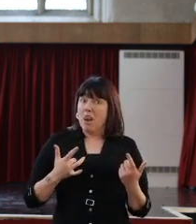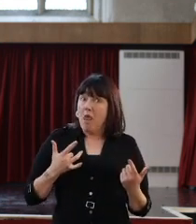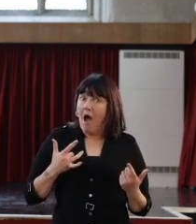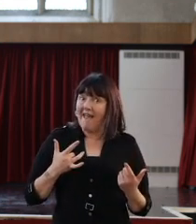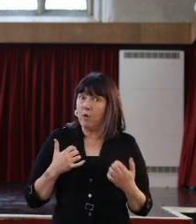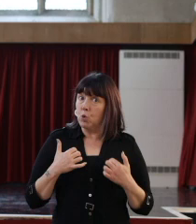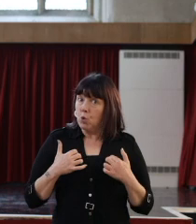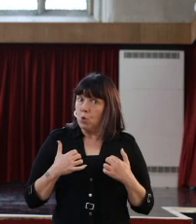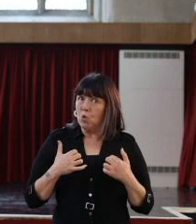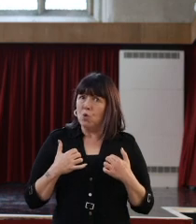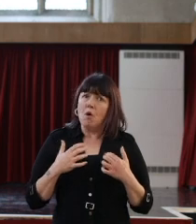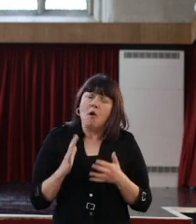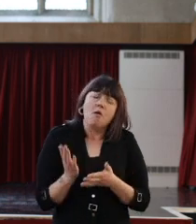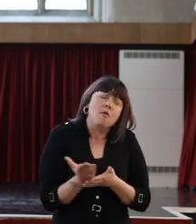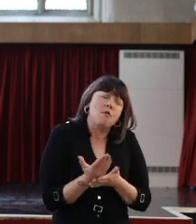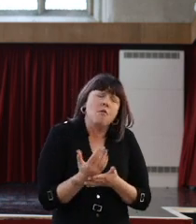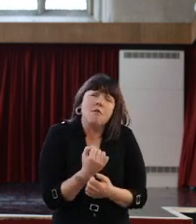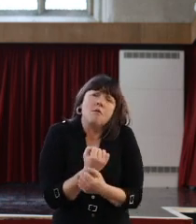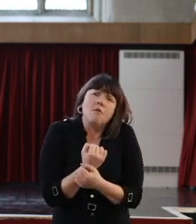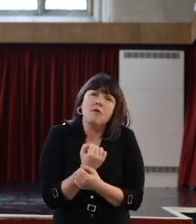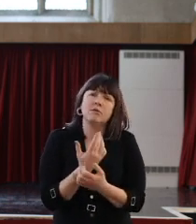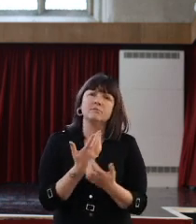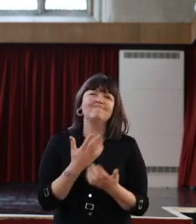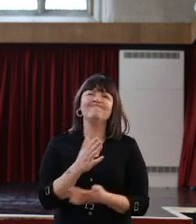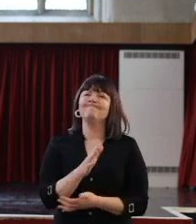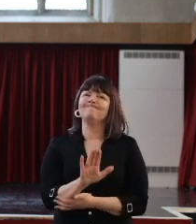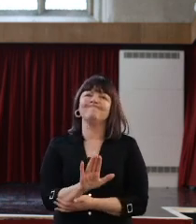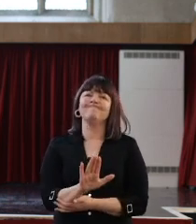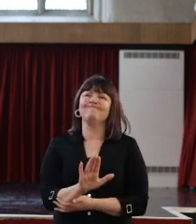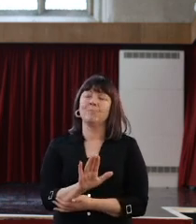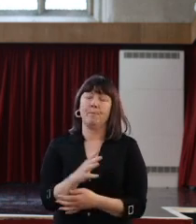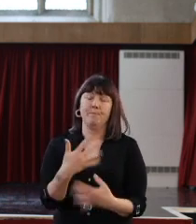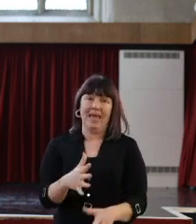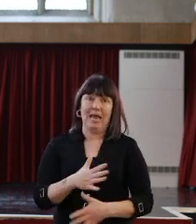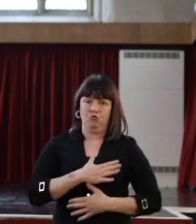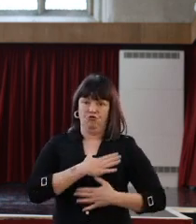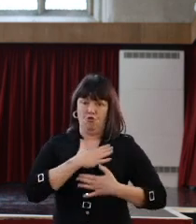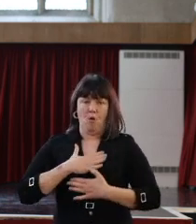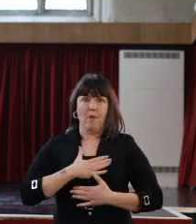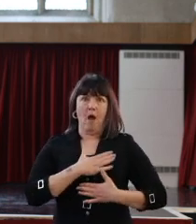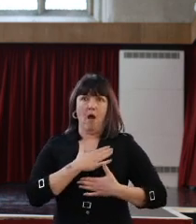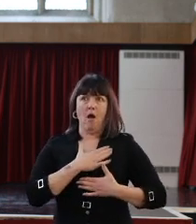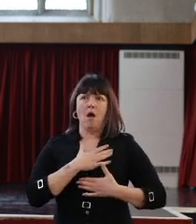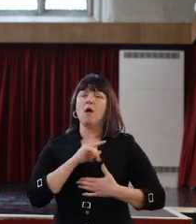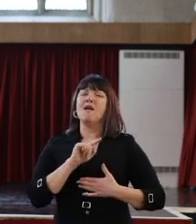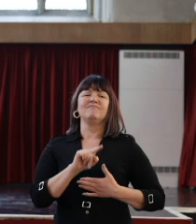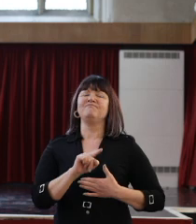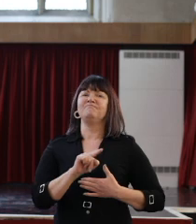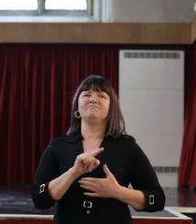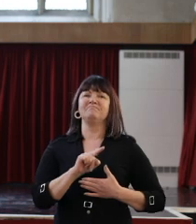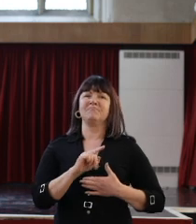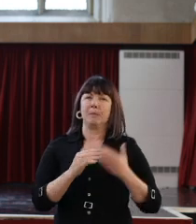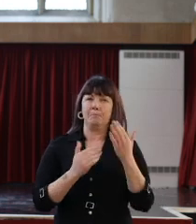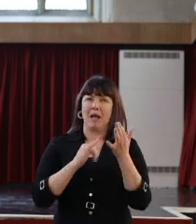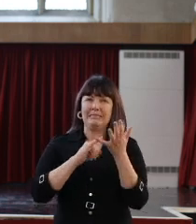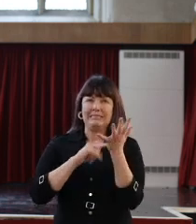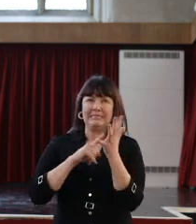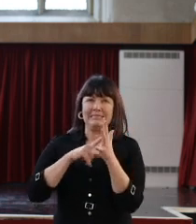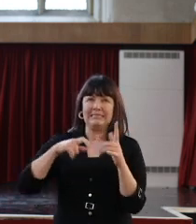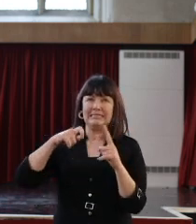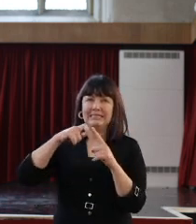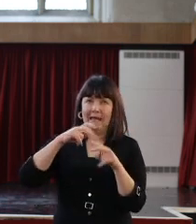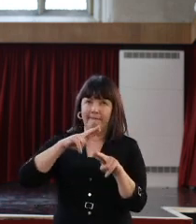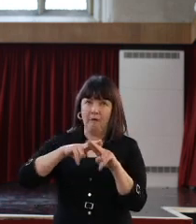hoping for. It wasn't the sunshine after the storm of losing my dad. Very quickly, my stepdad revealed himself to be violent and